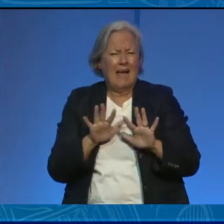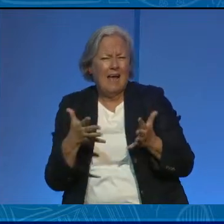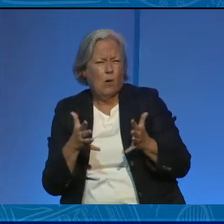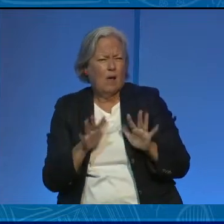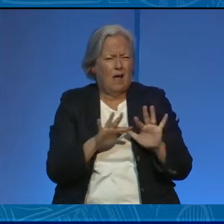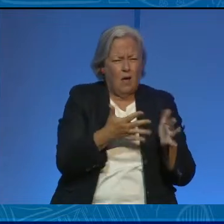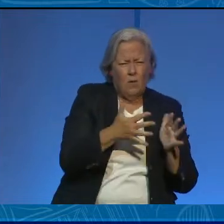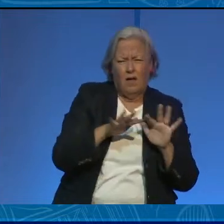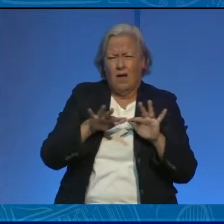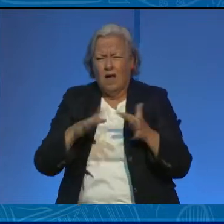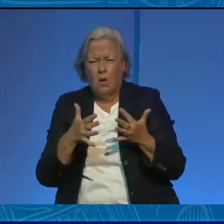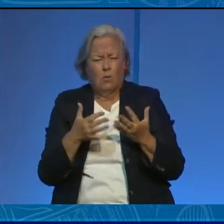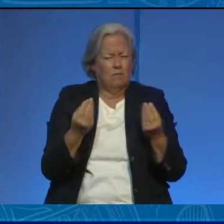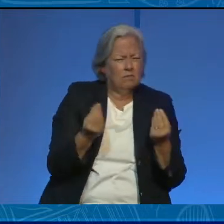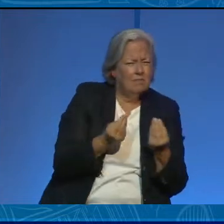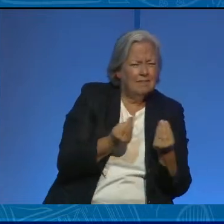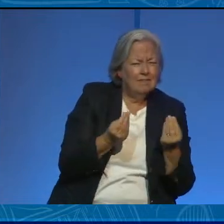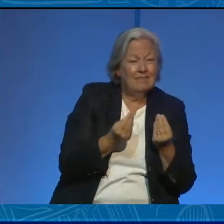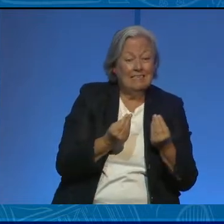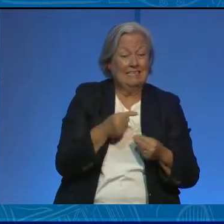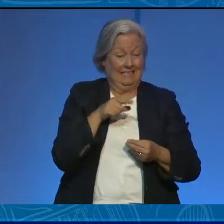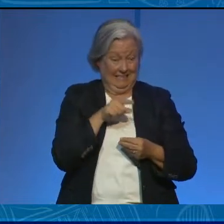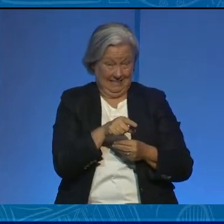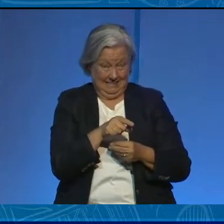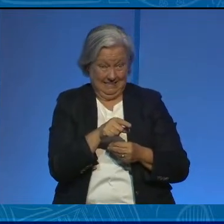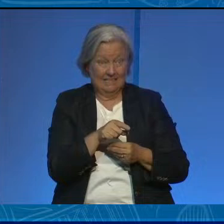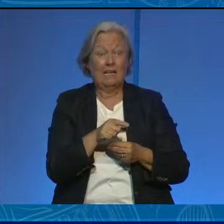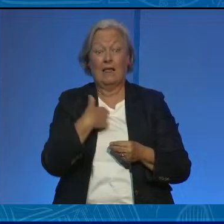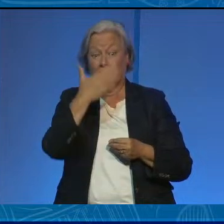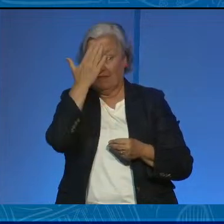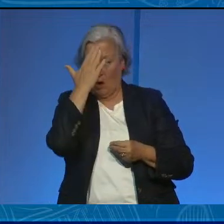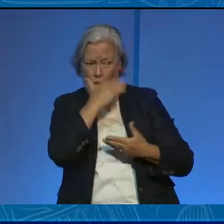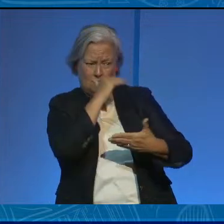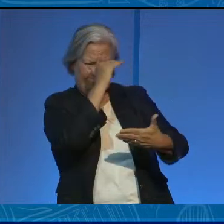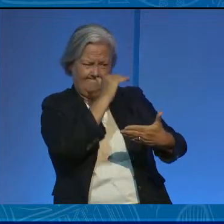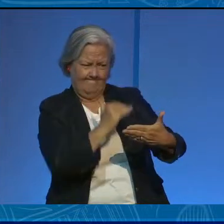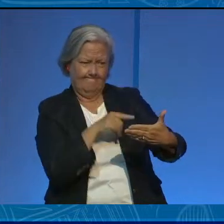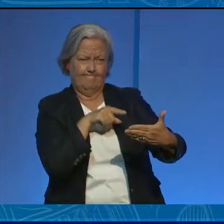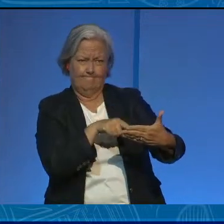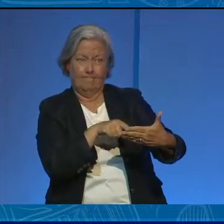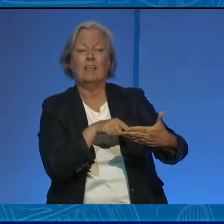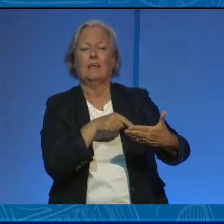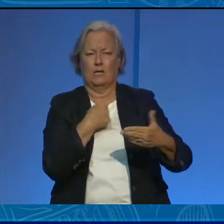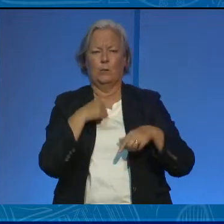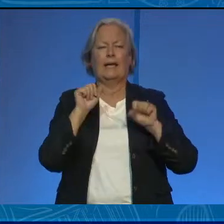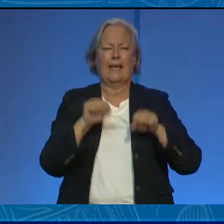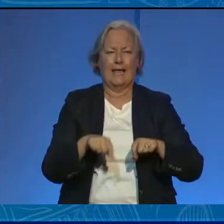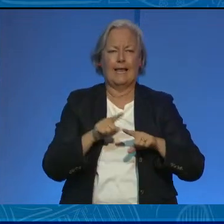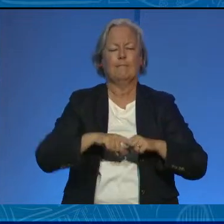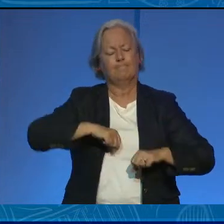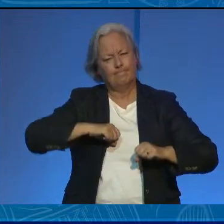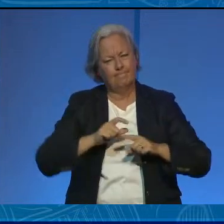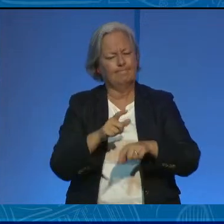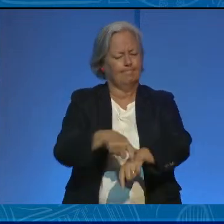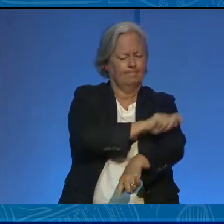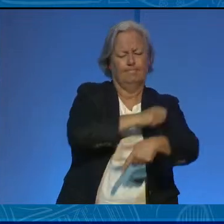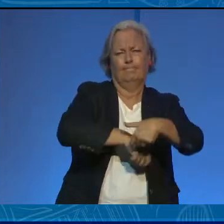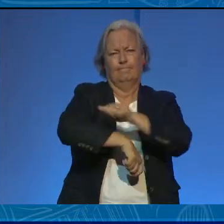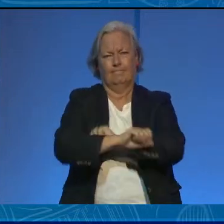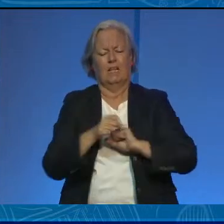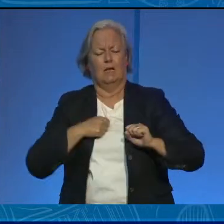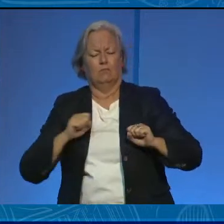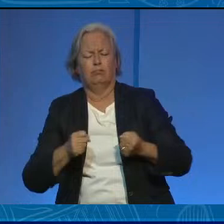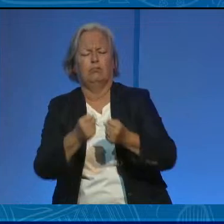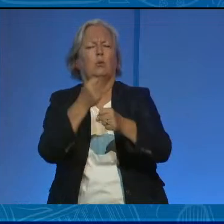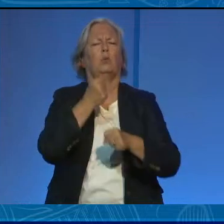them into actionable measures to correct the course and achieve the goals and targets of the Sendai